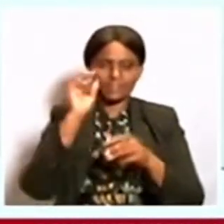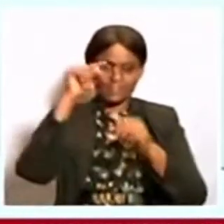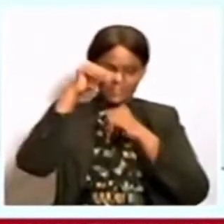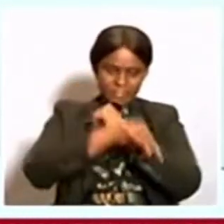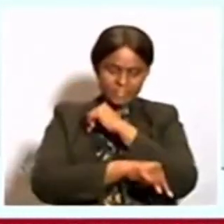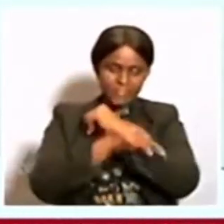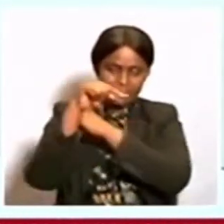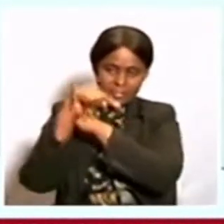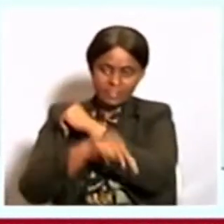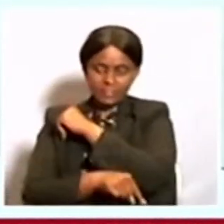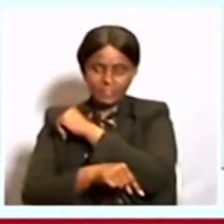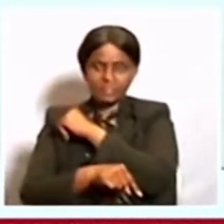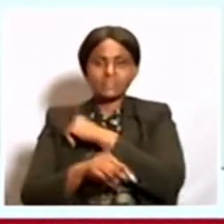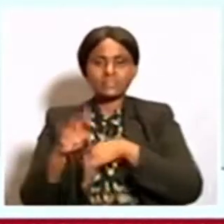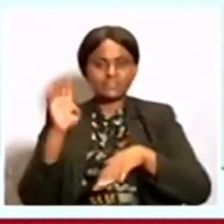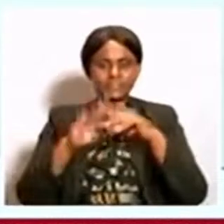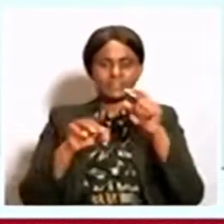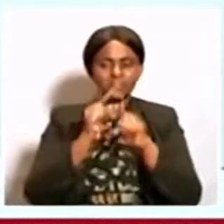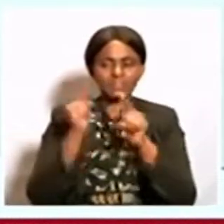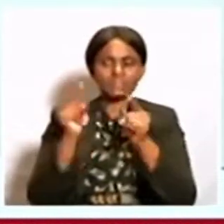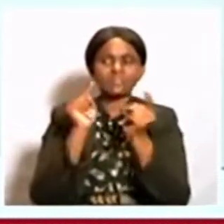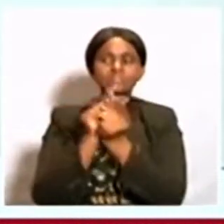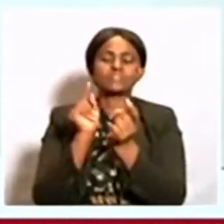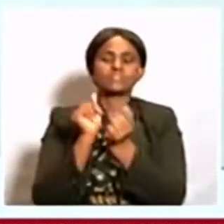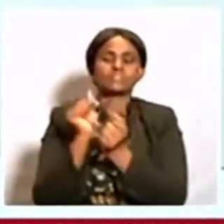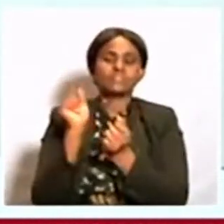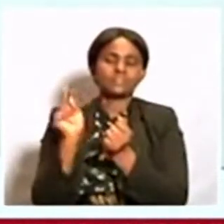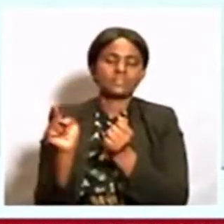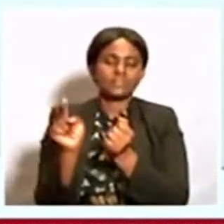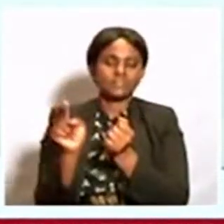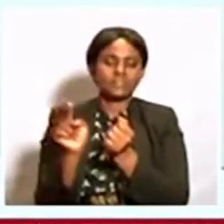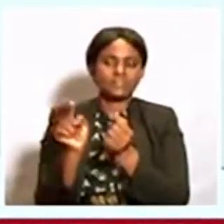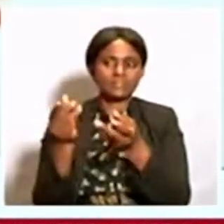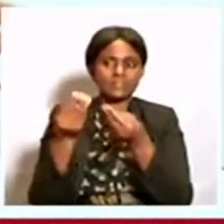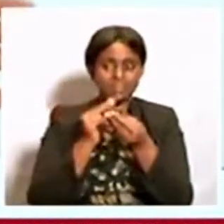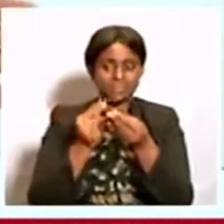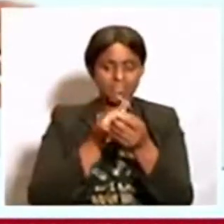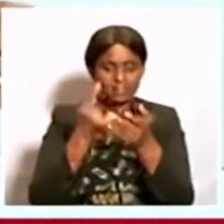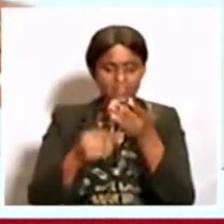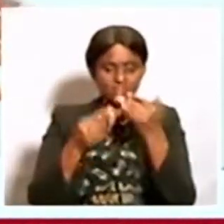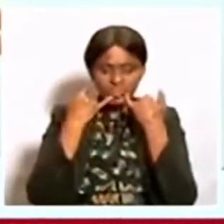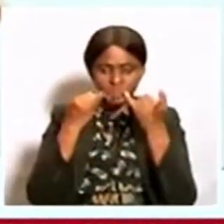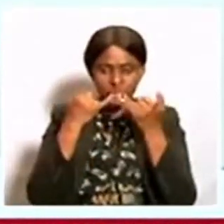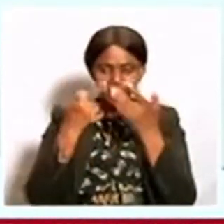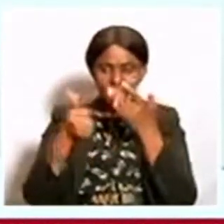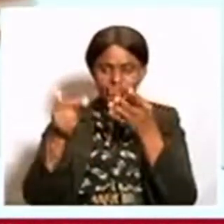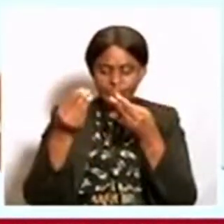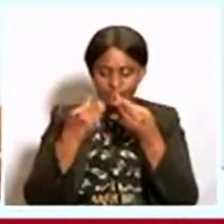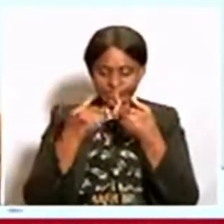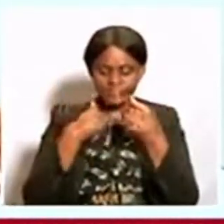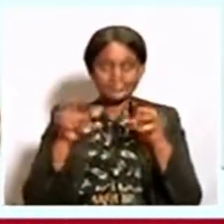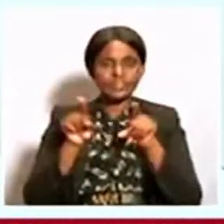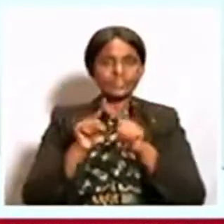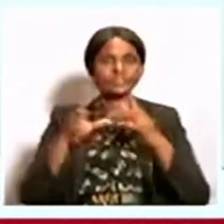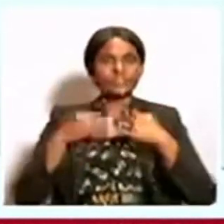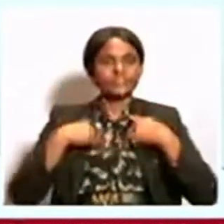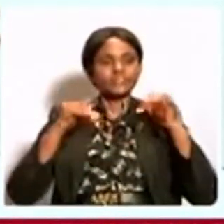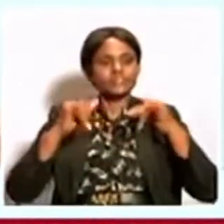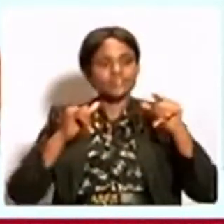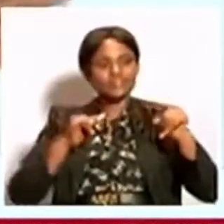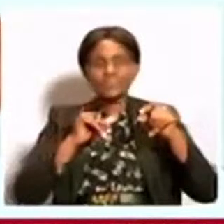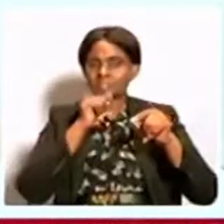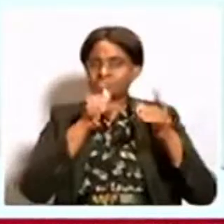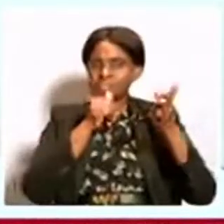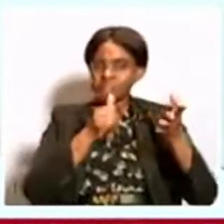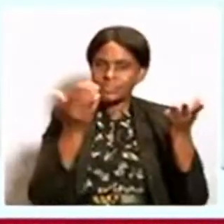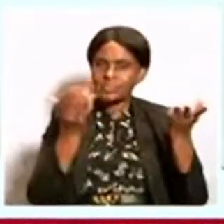deeper than just meeting you, okay? So give us the information that you have, except say, no, yes, this was not